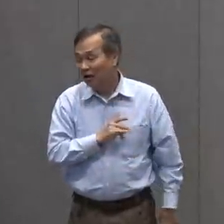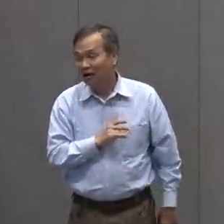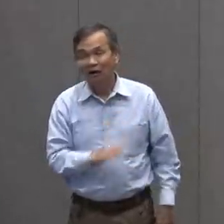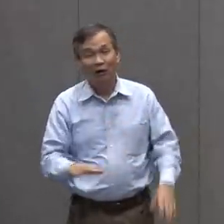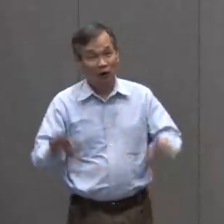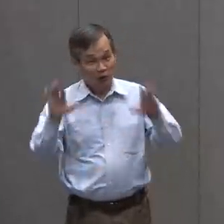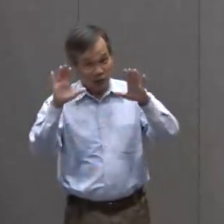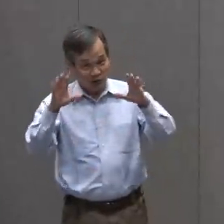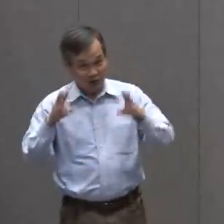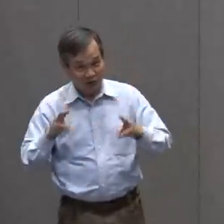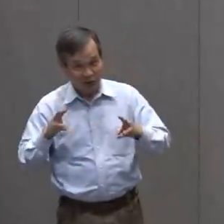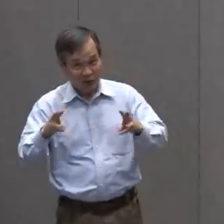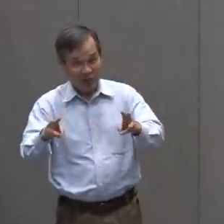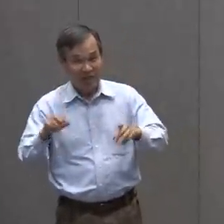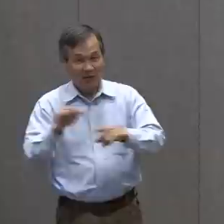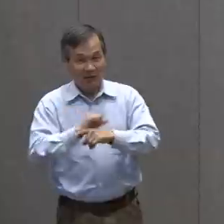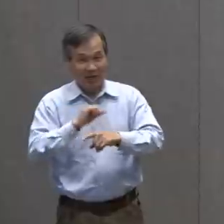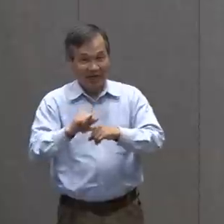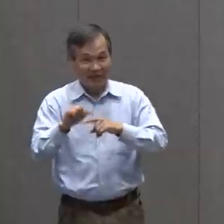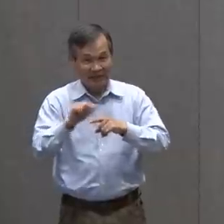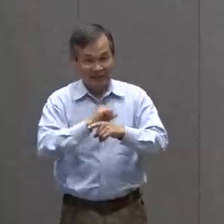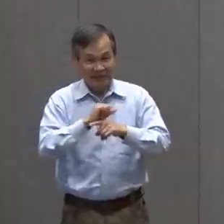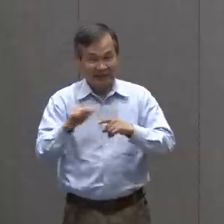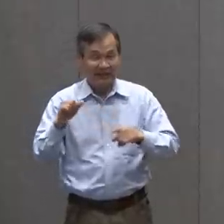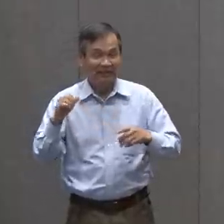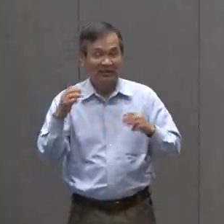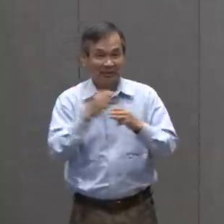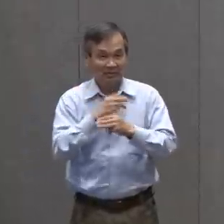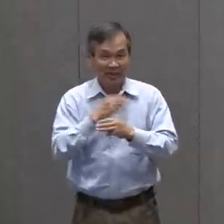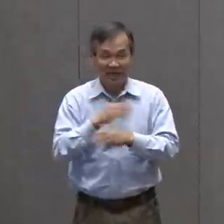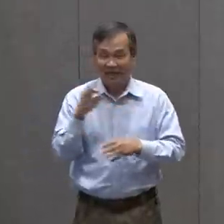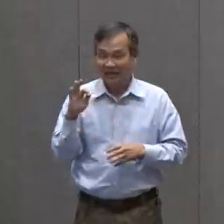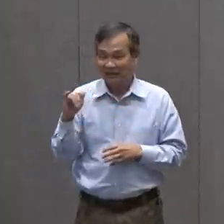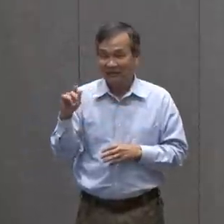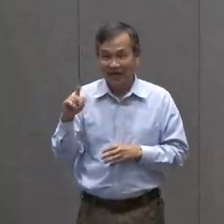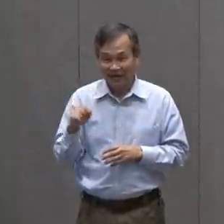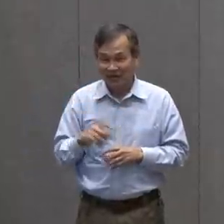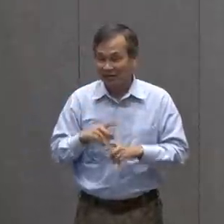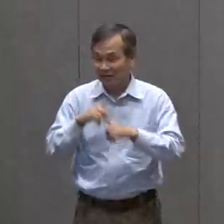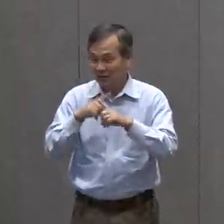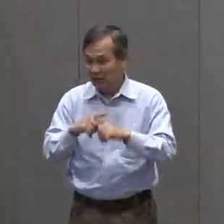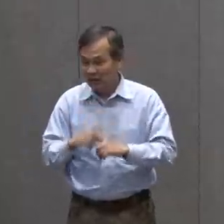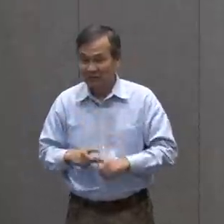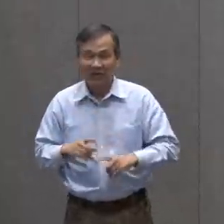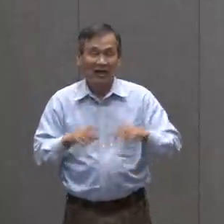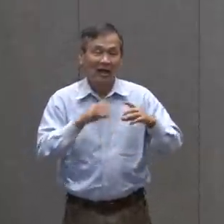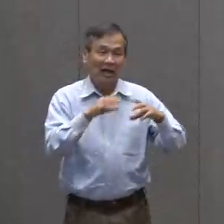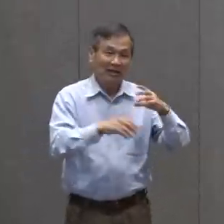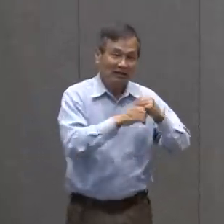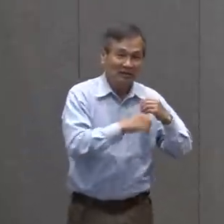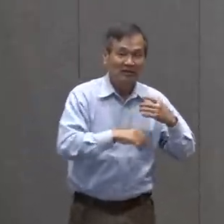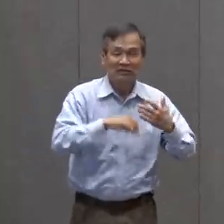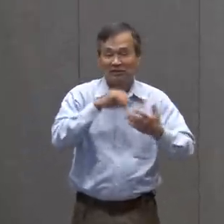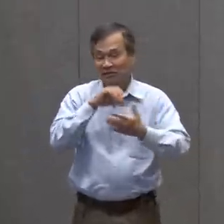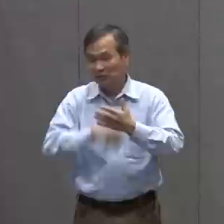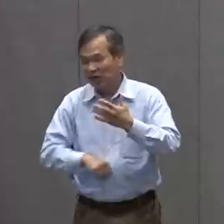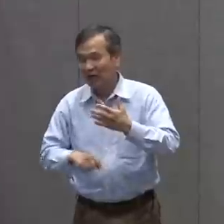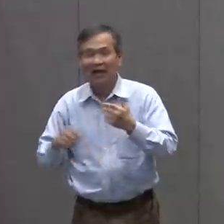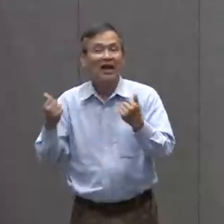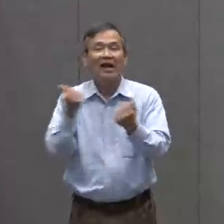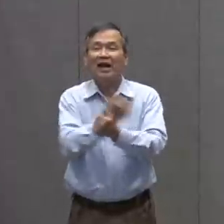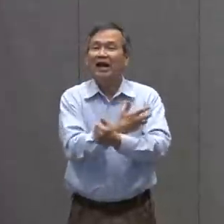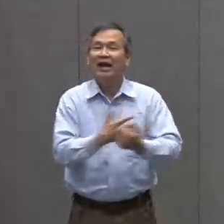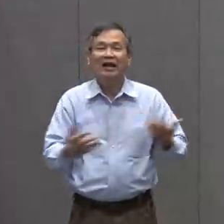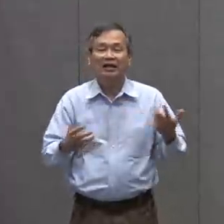to practice those facts, whether they be multiplication, addition, subtraction, any of